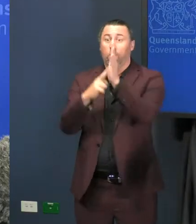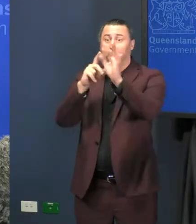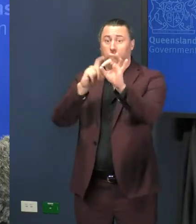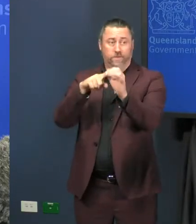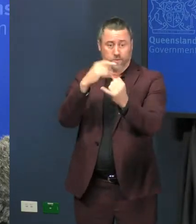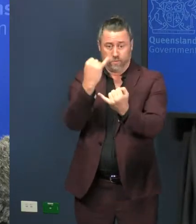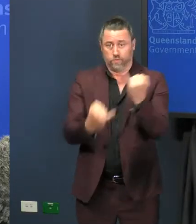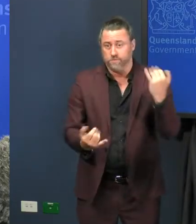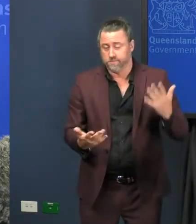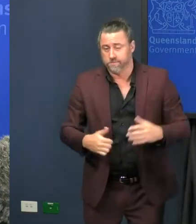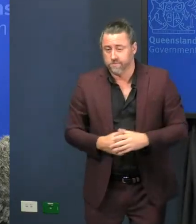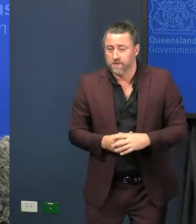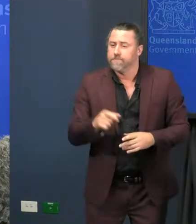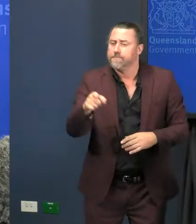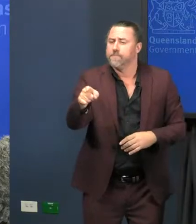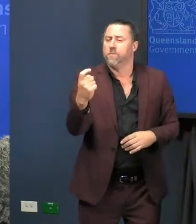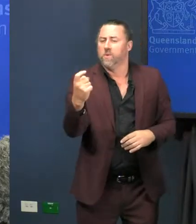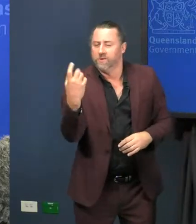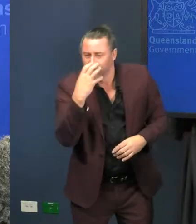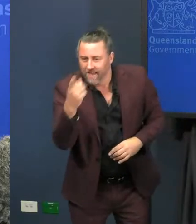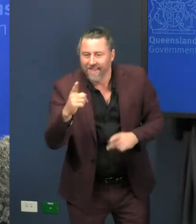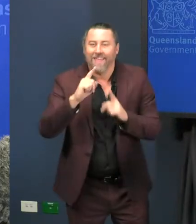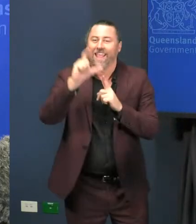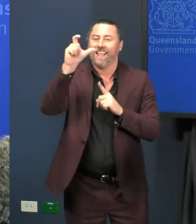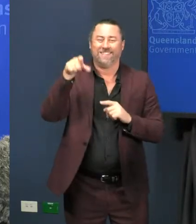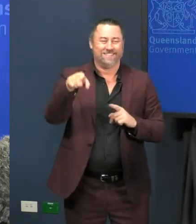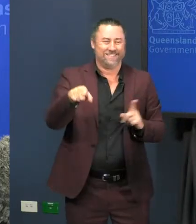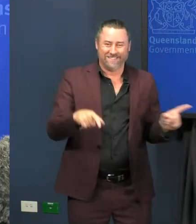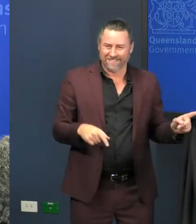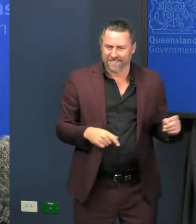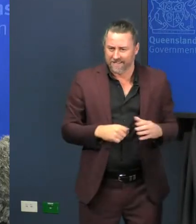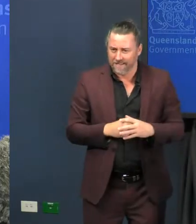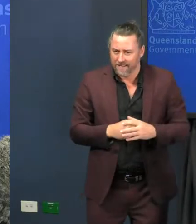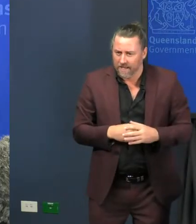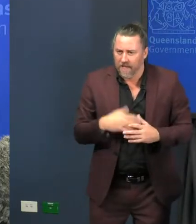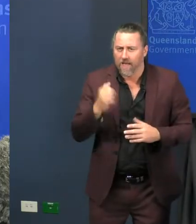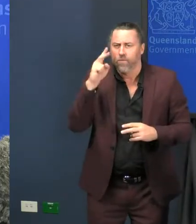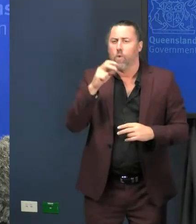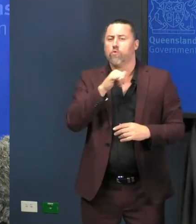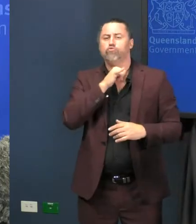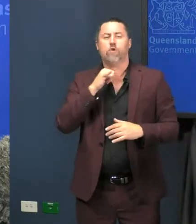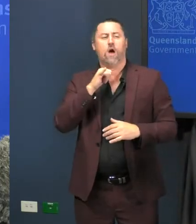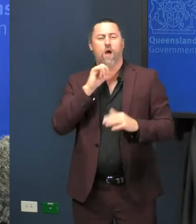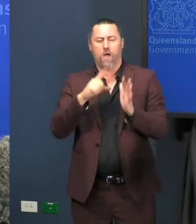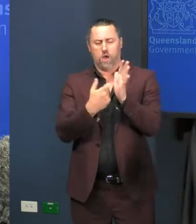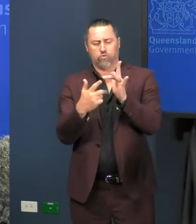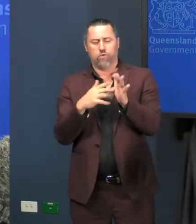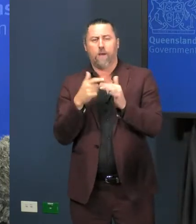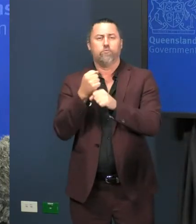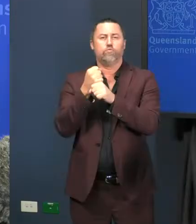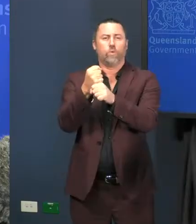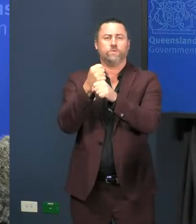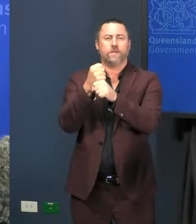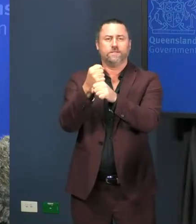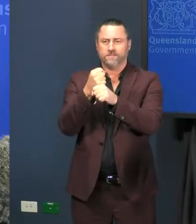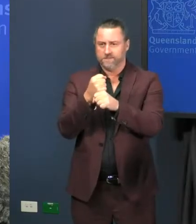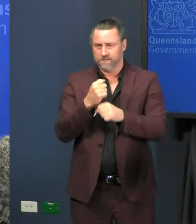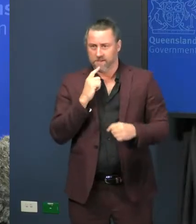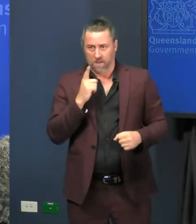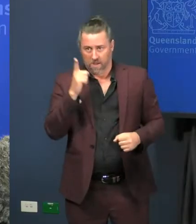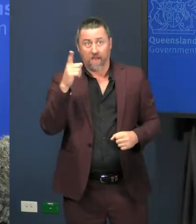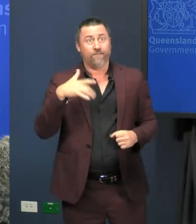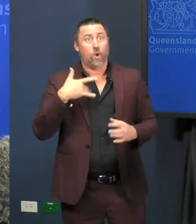firing line of that. Matt? Quickly, sorry, on Cairns again. There's a crime protest there today. When can that community start to feel safe under